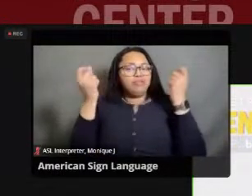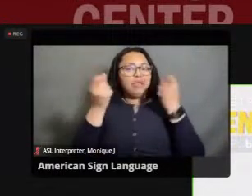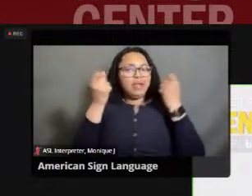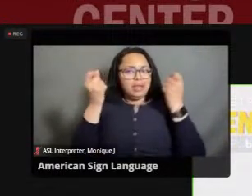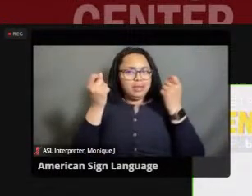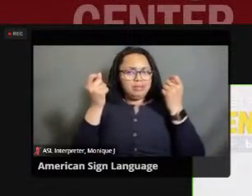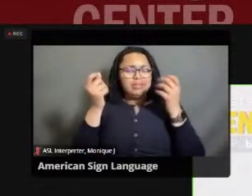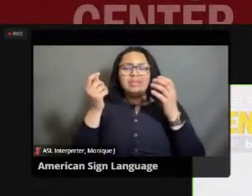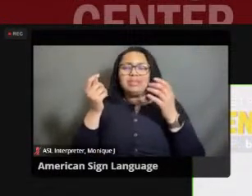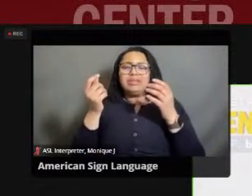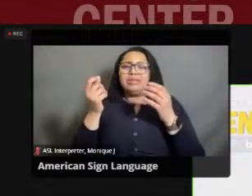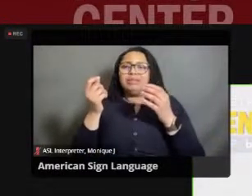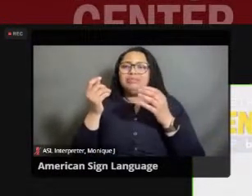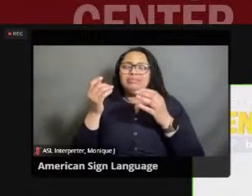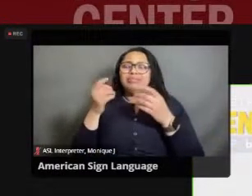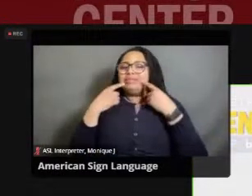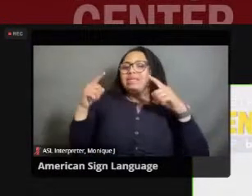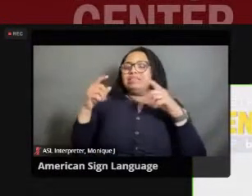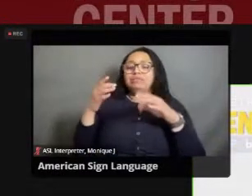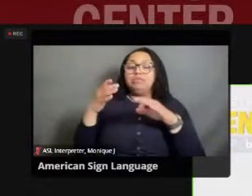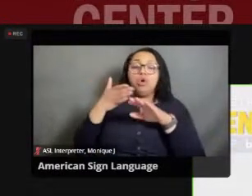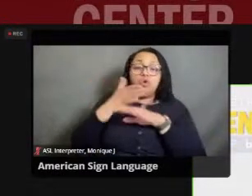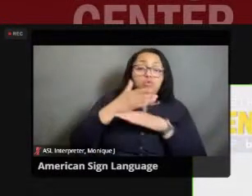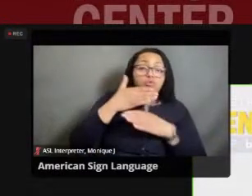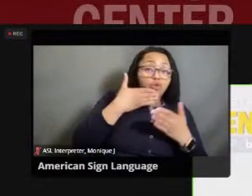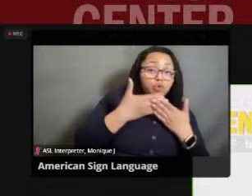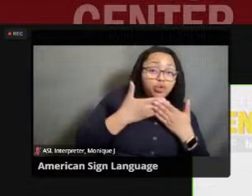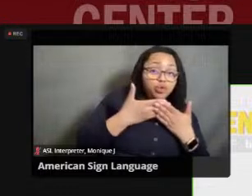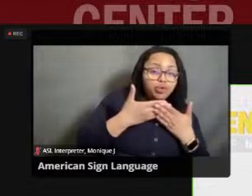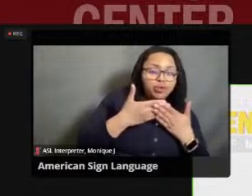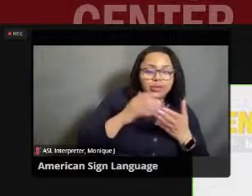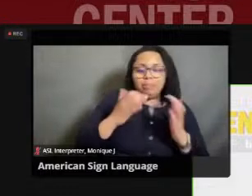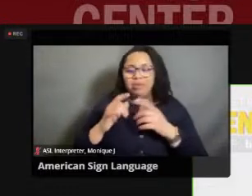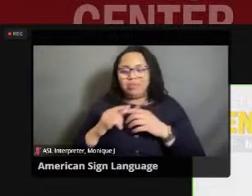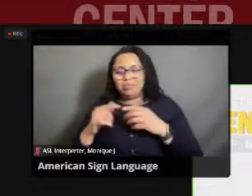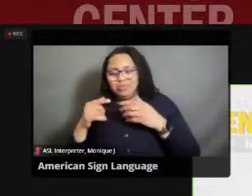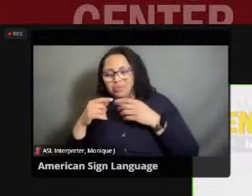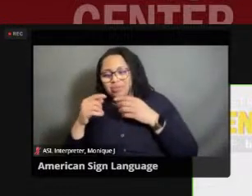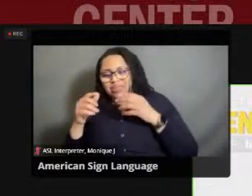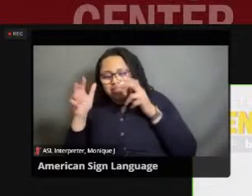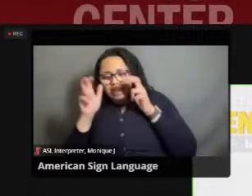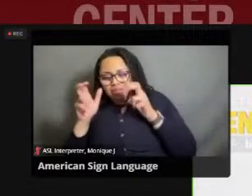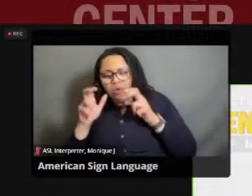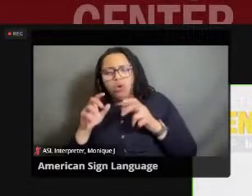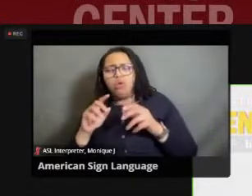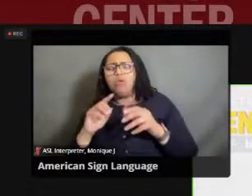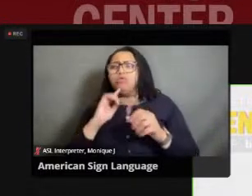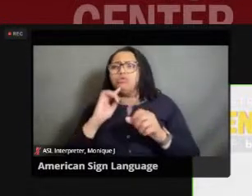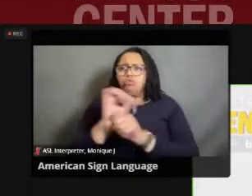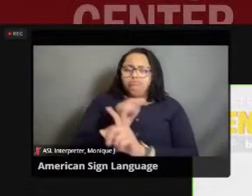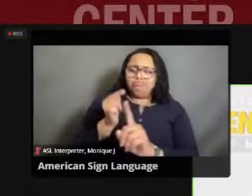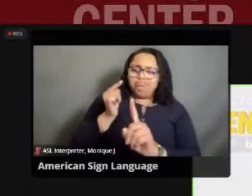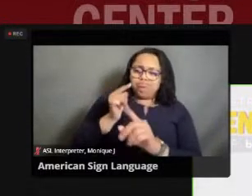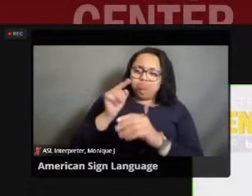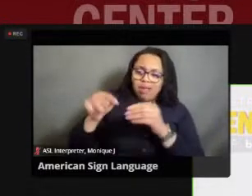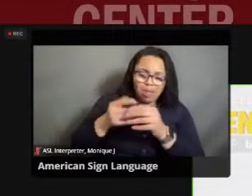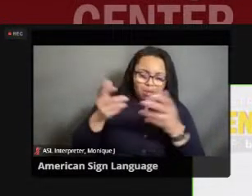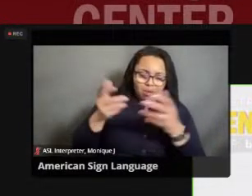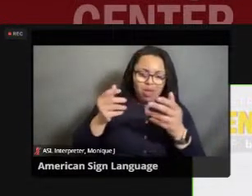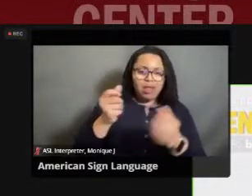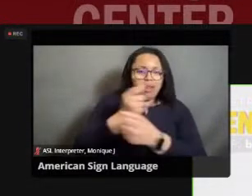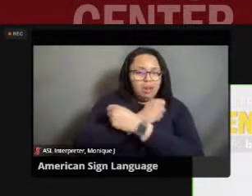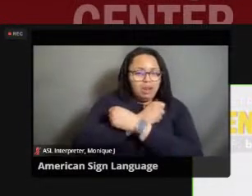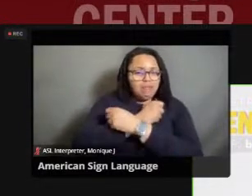all conflicts. And it truly really is about love. I think a lot about the idea